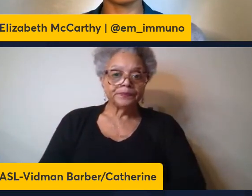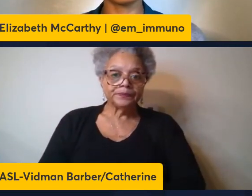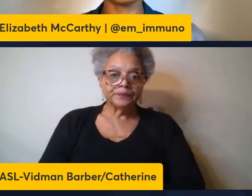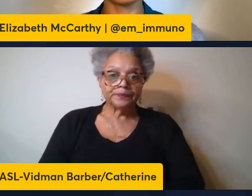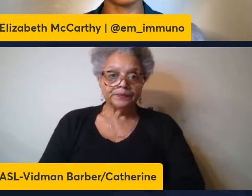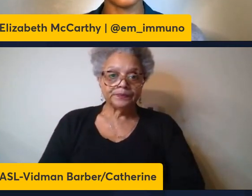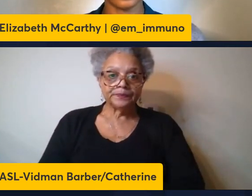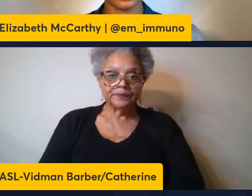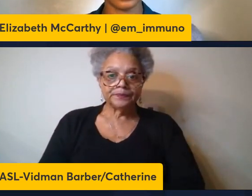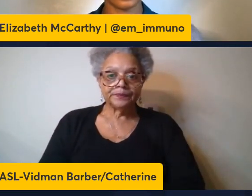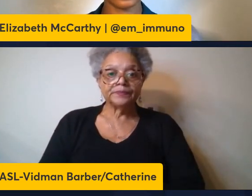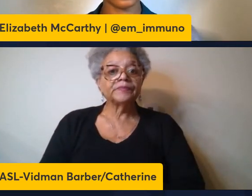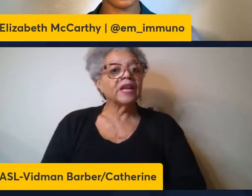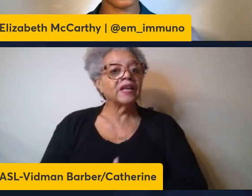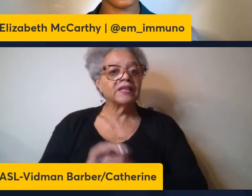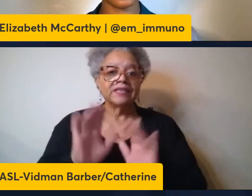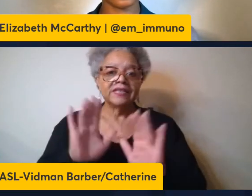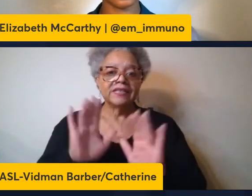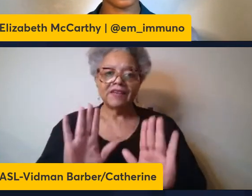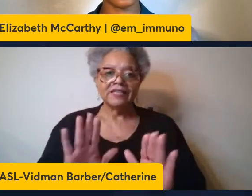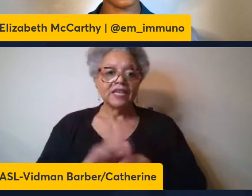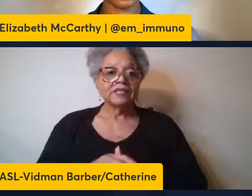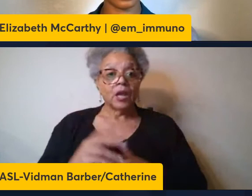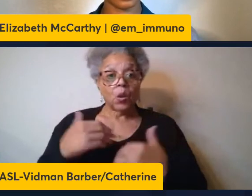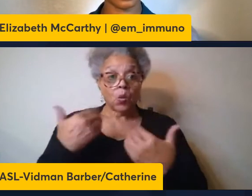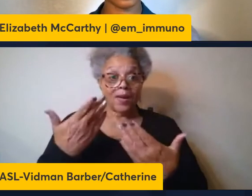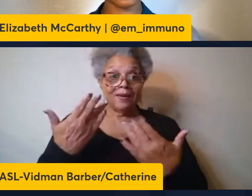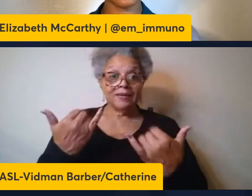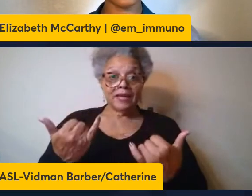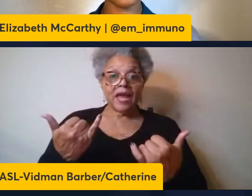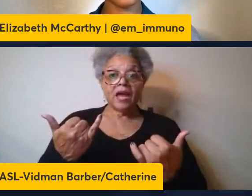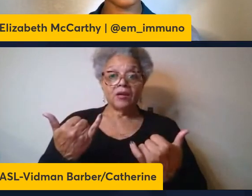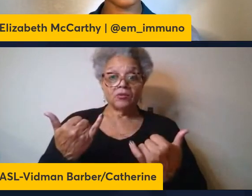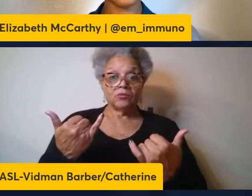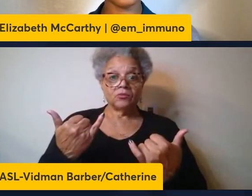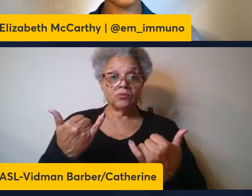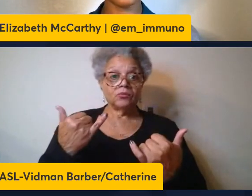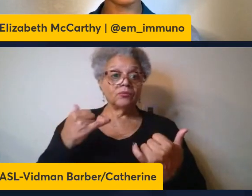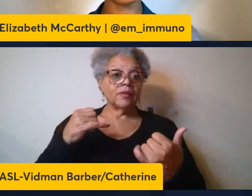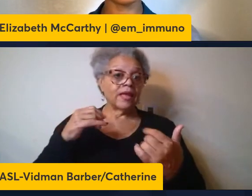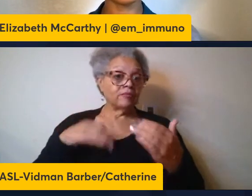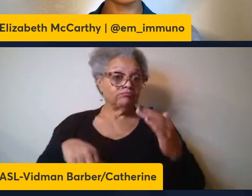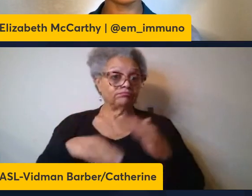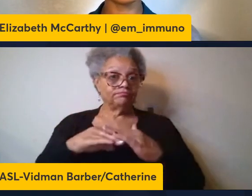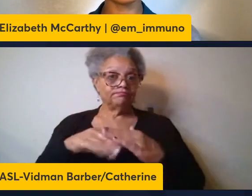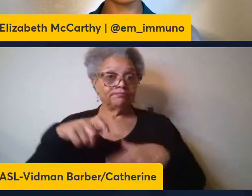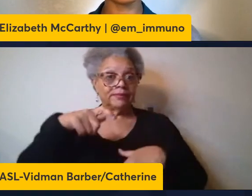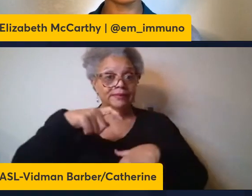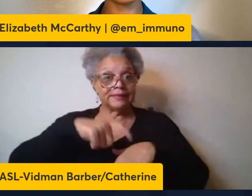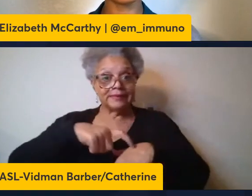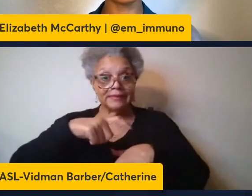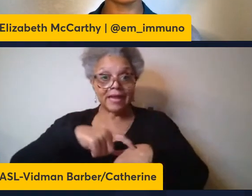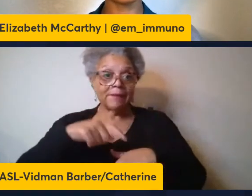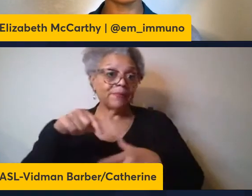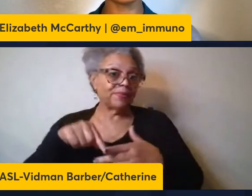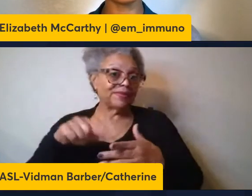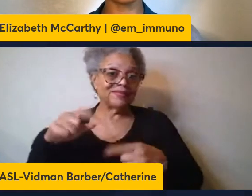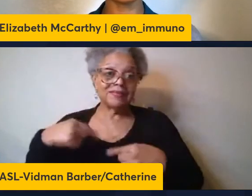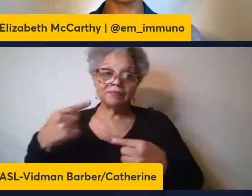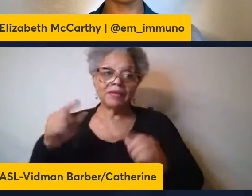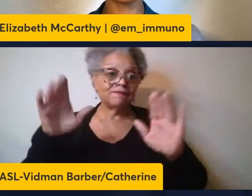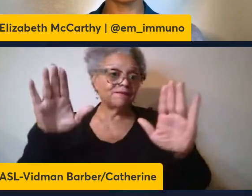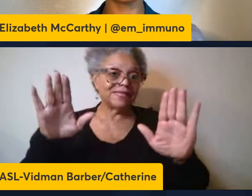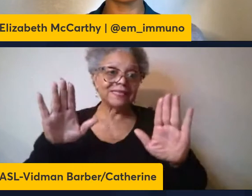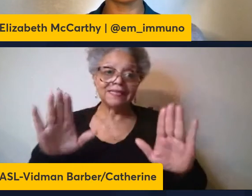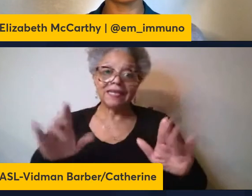This is fantastic. Well, we're now touching at the time, and this has been fantastic